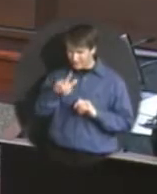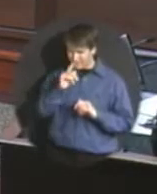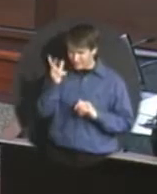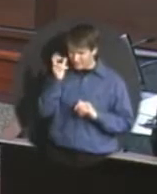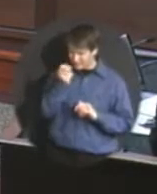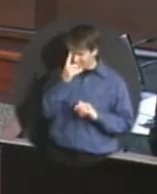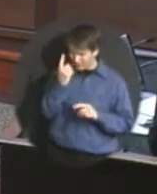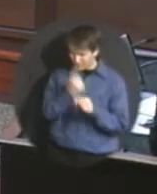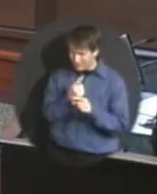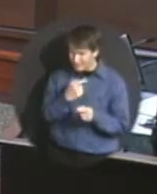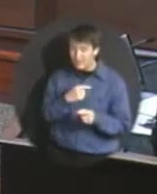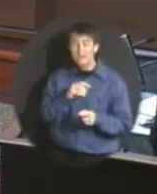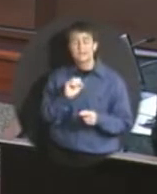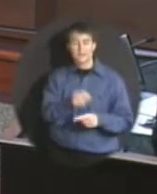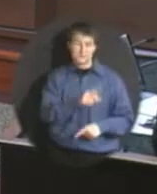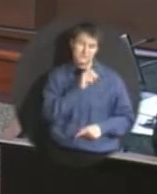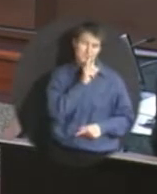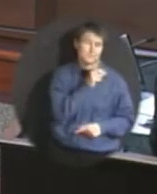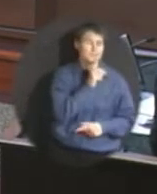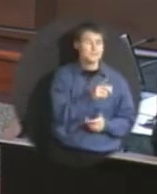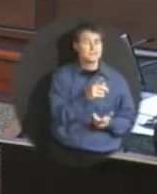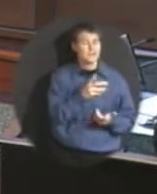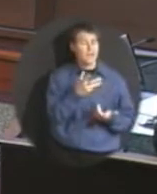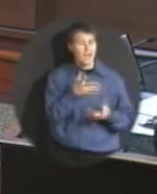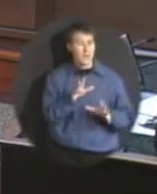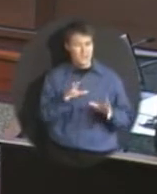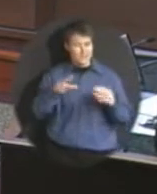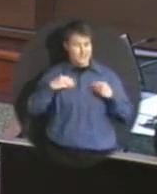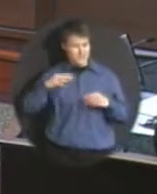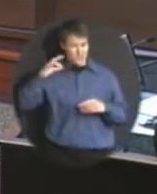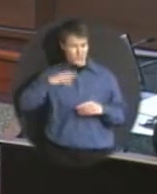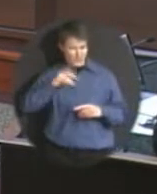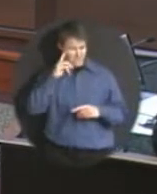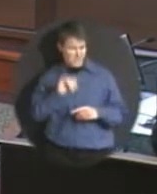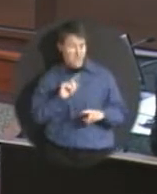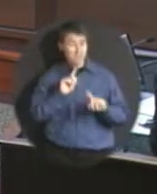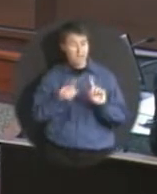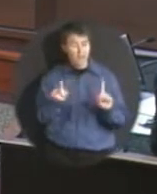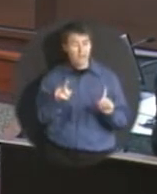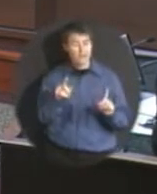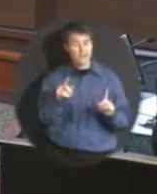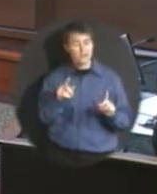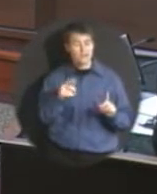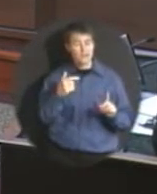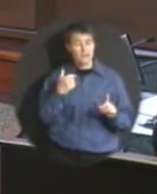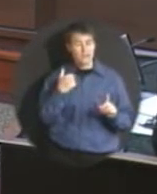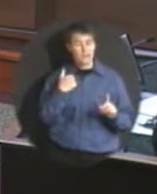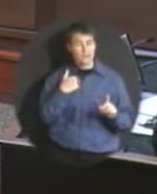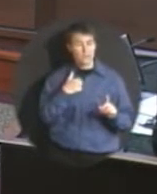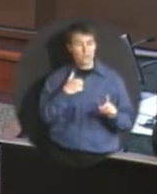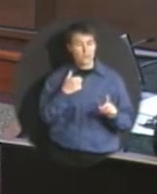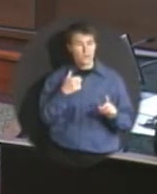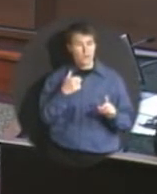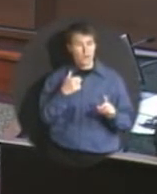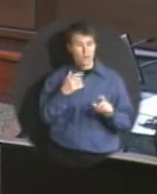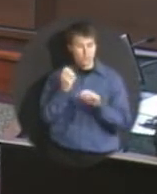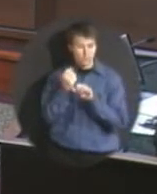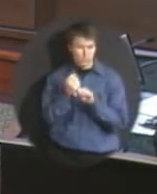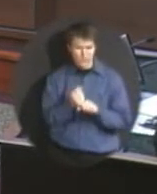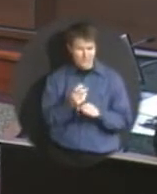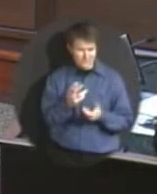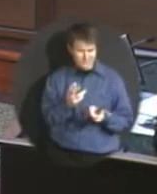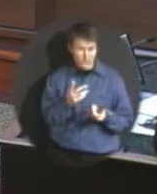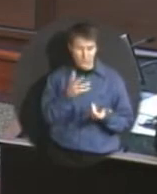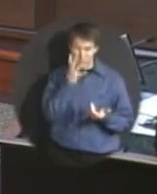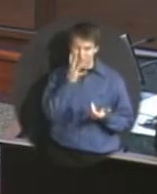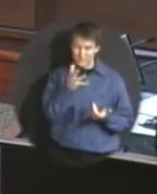right? We are. I don't want to take all the credit for that we are just purposely pulling that down. We would